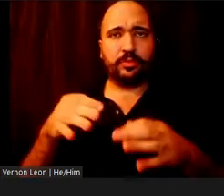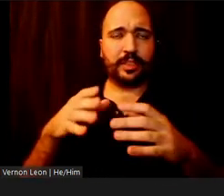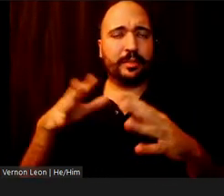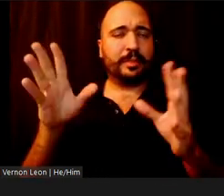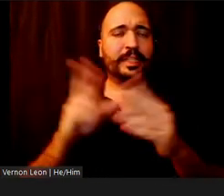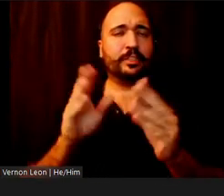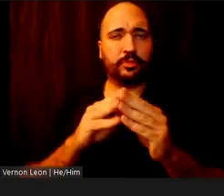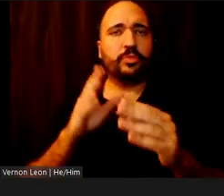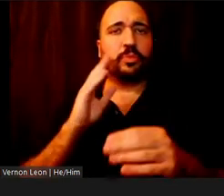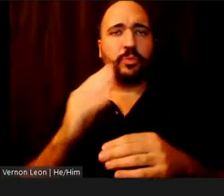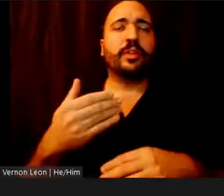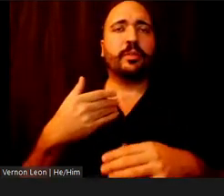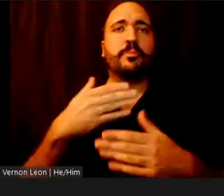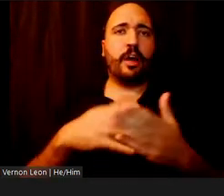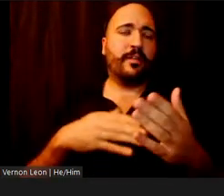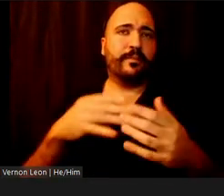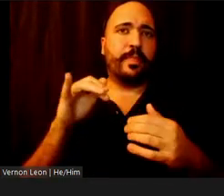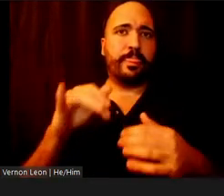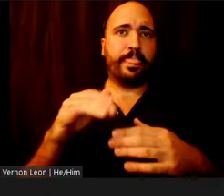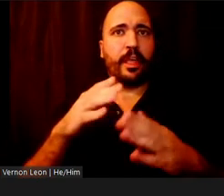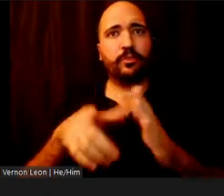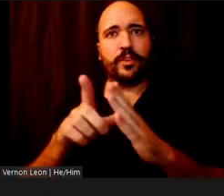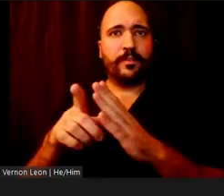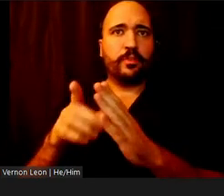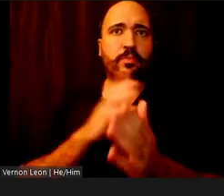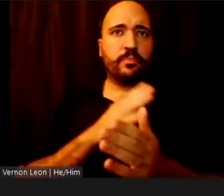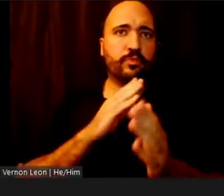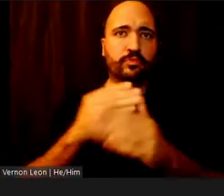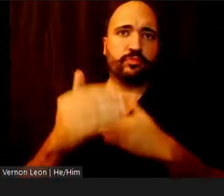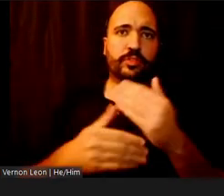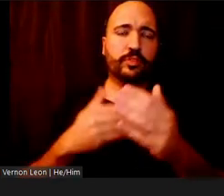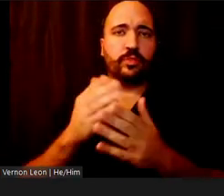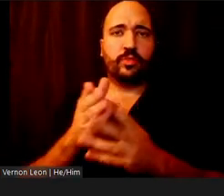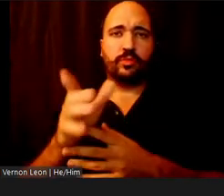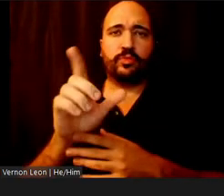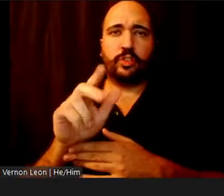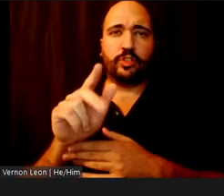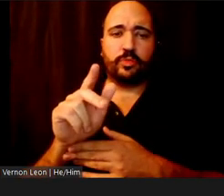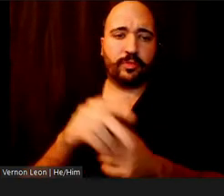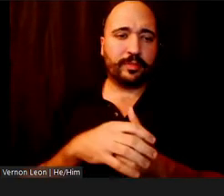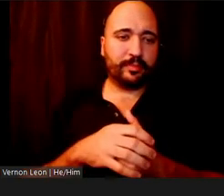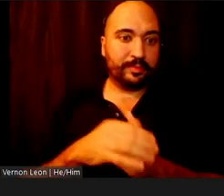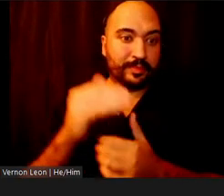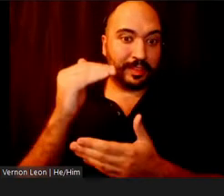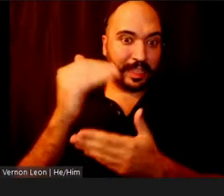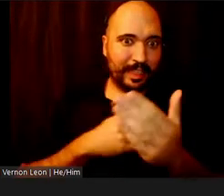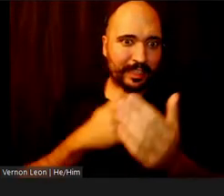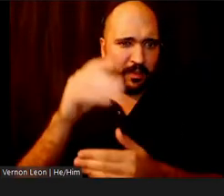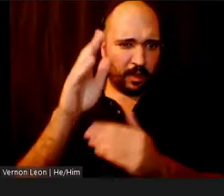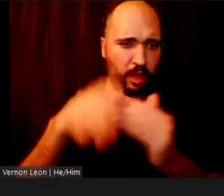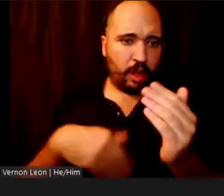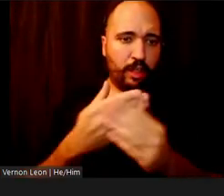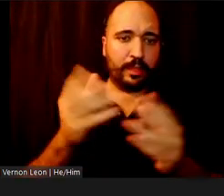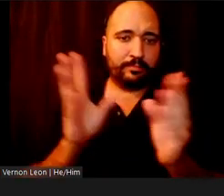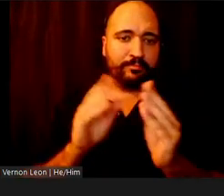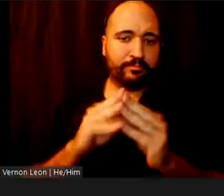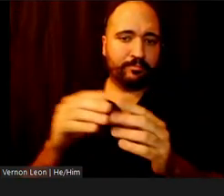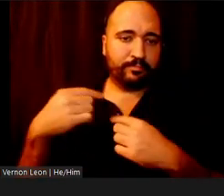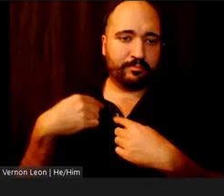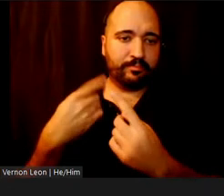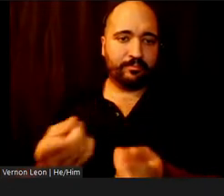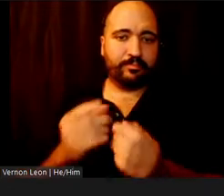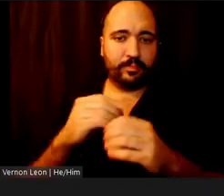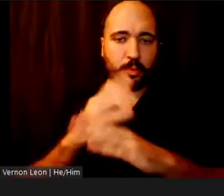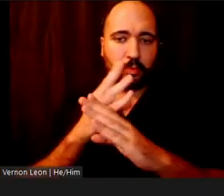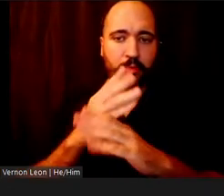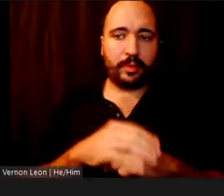and traffic mobility review board process during 2023. Here's the list of all the public outreach webinars held to date.